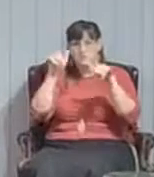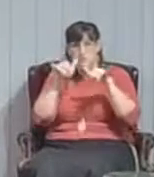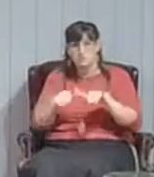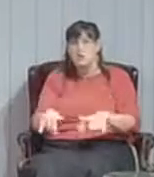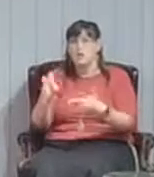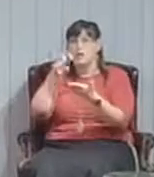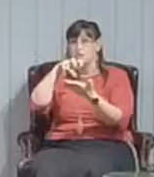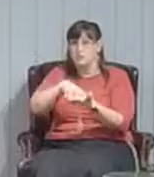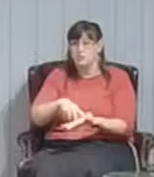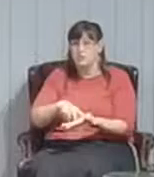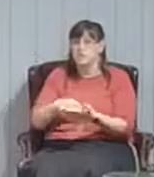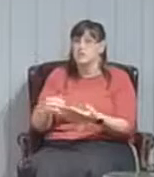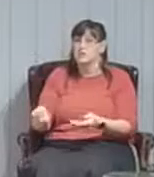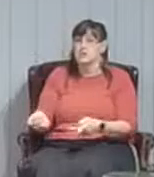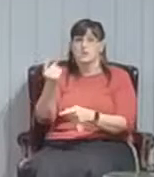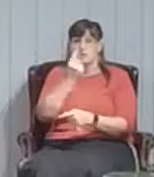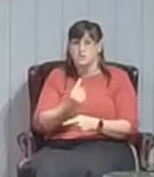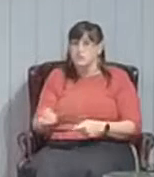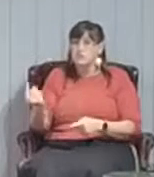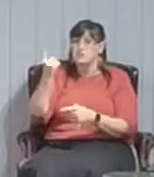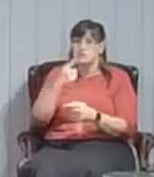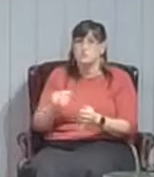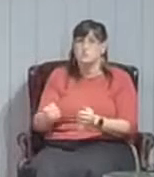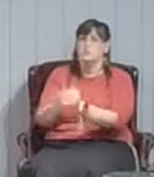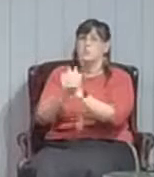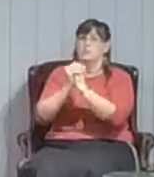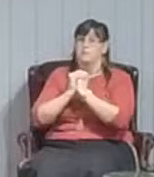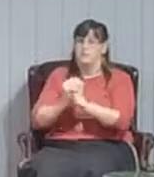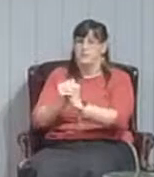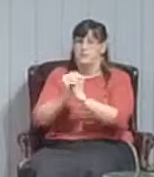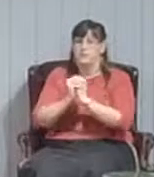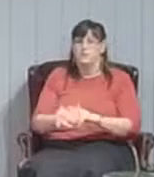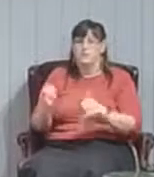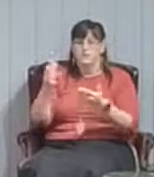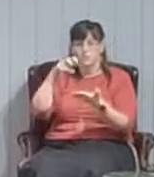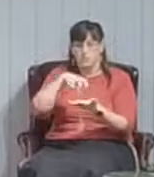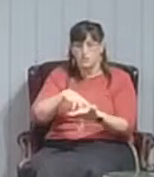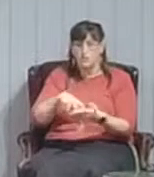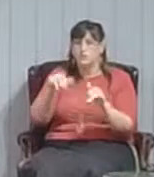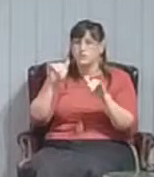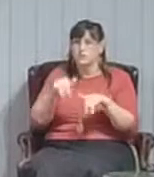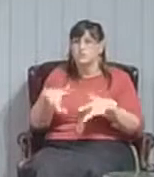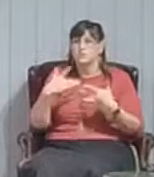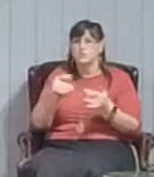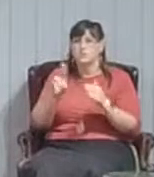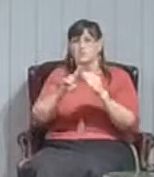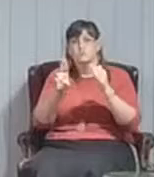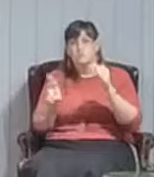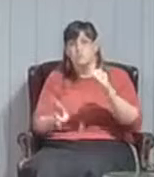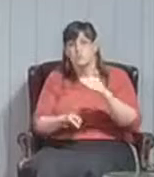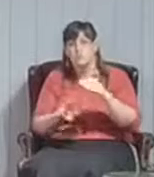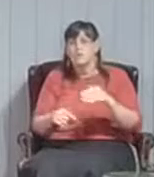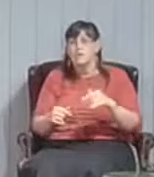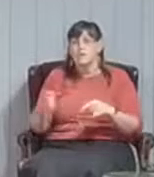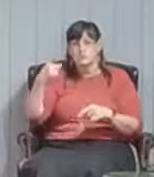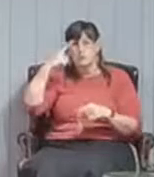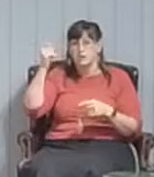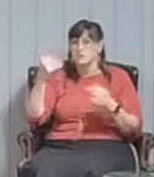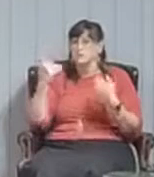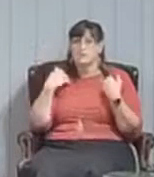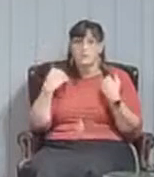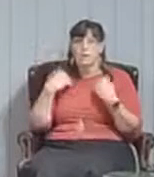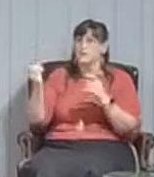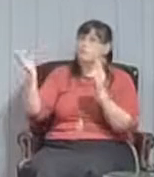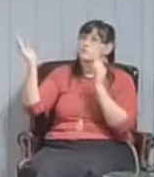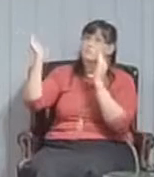until you get a hold of God. If you're on your knees and you're still feeling lower than dirt, it's because you haven't met God, because God